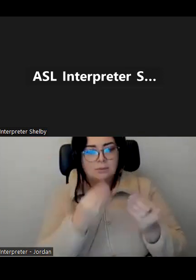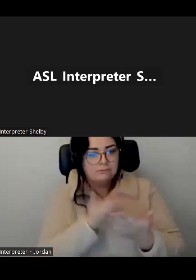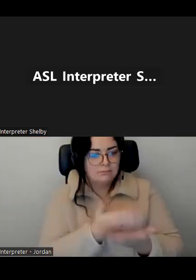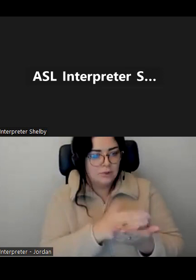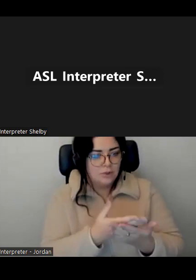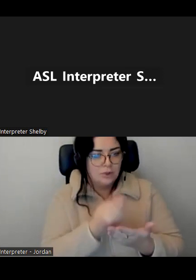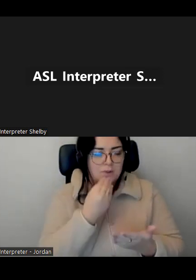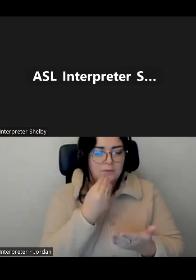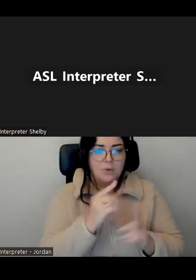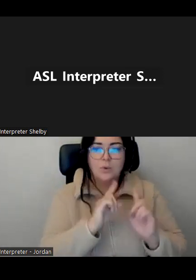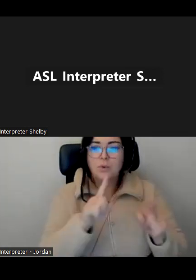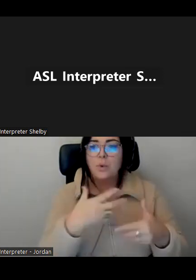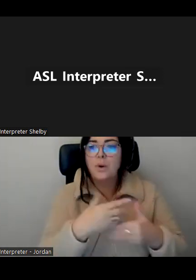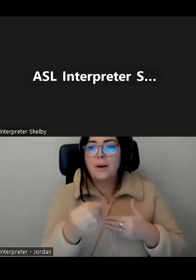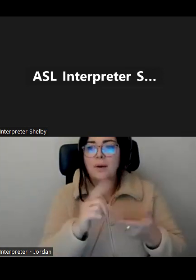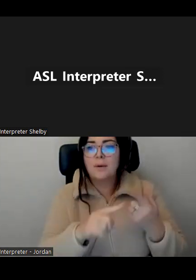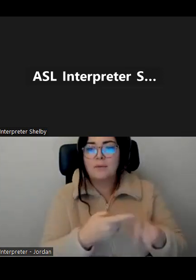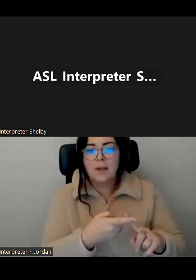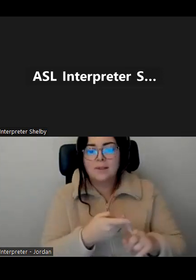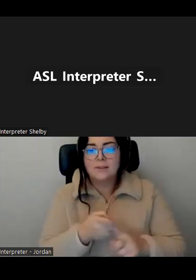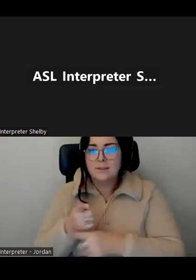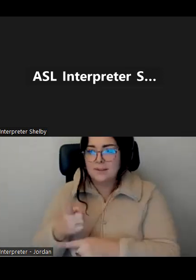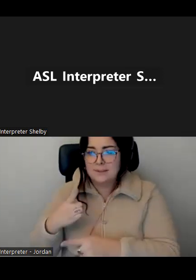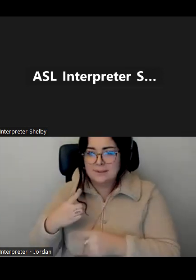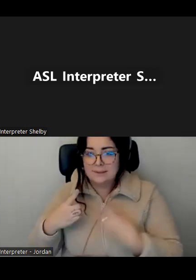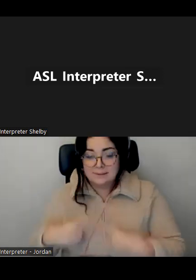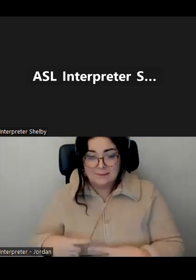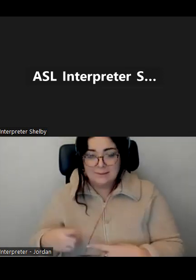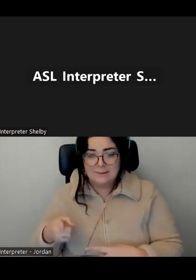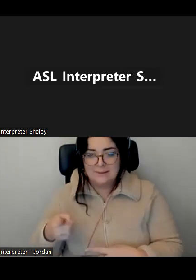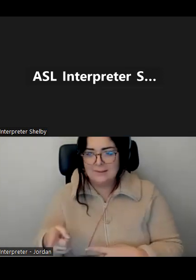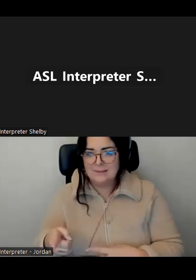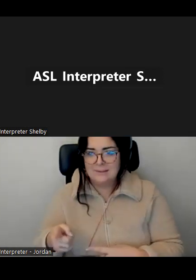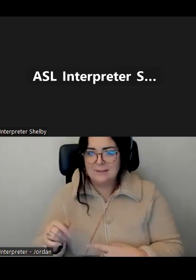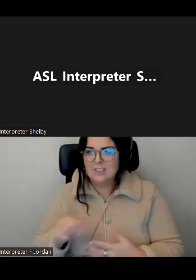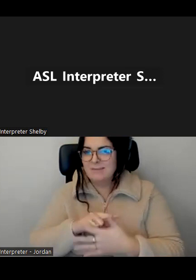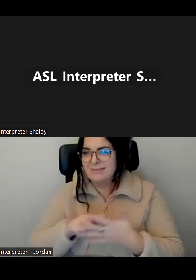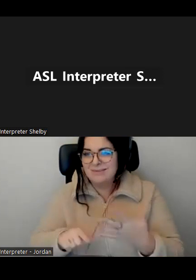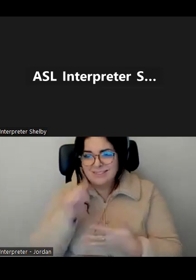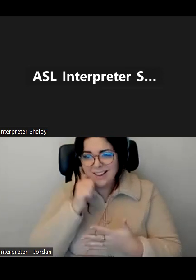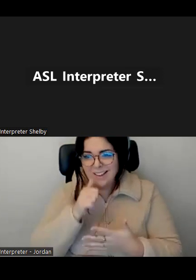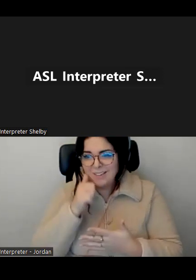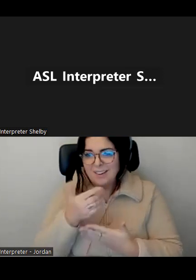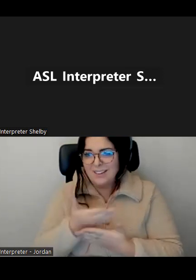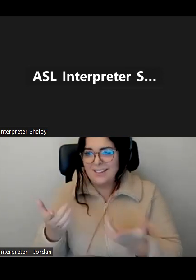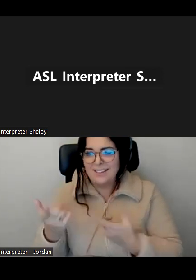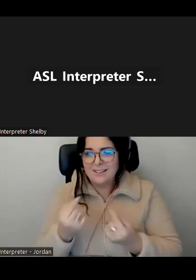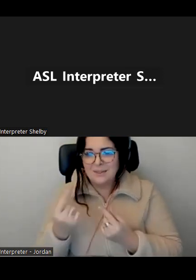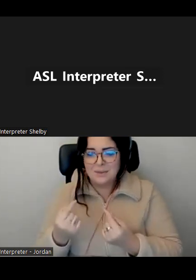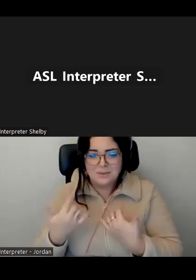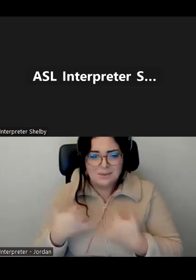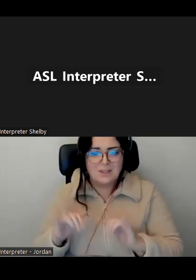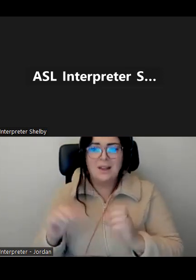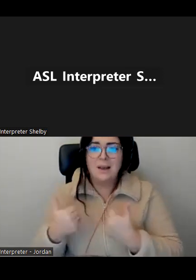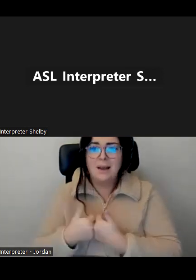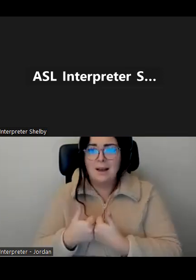out socializing. But with major depression, even these type of things, our daily routines, can be very